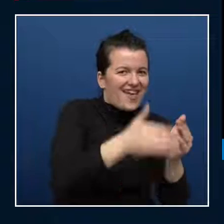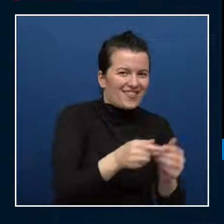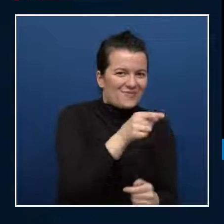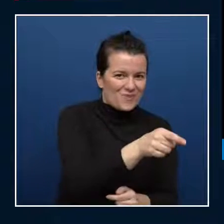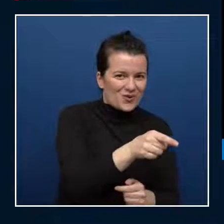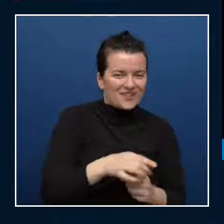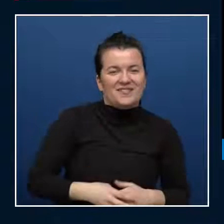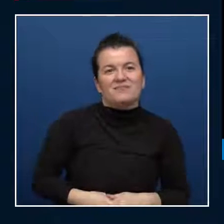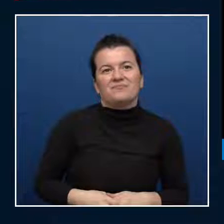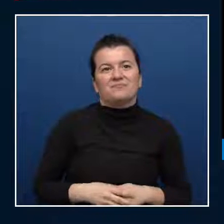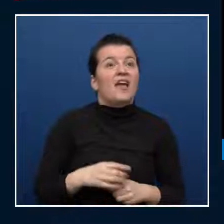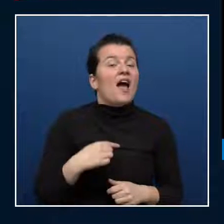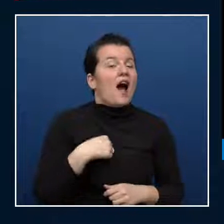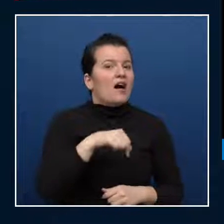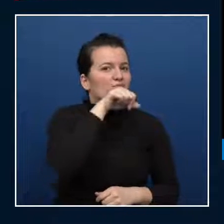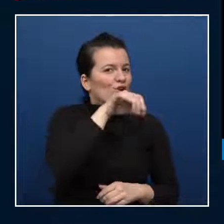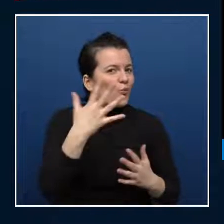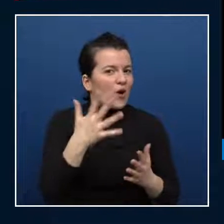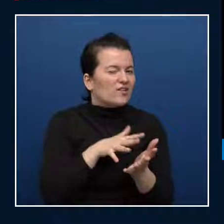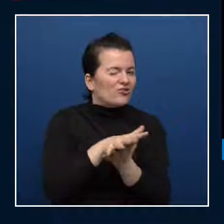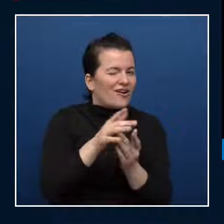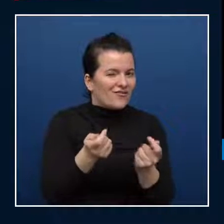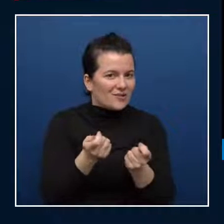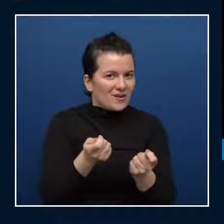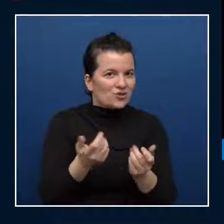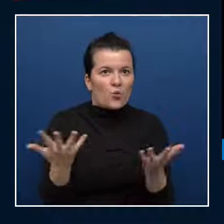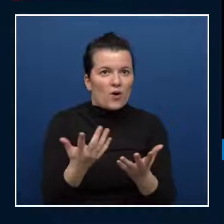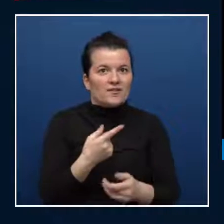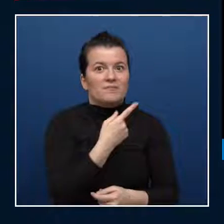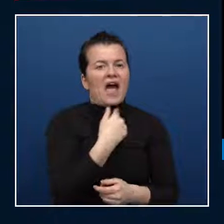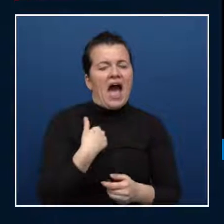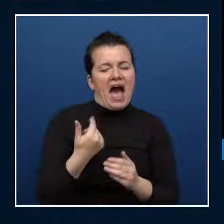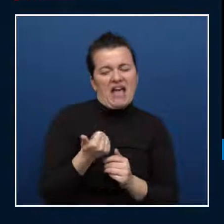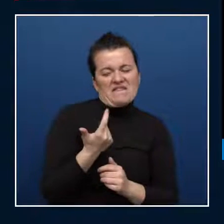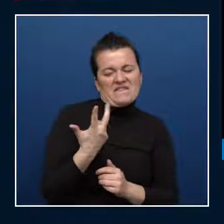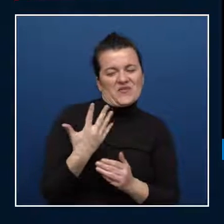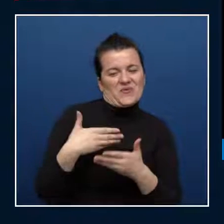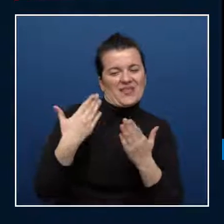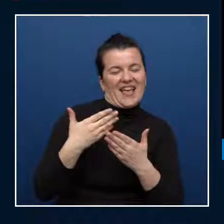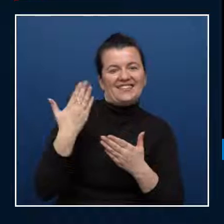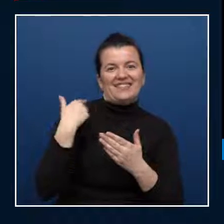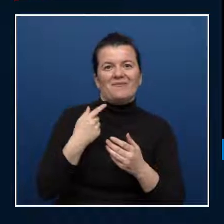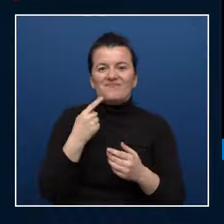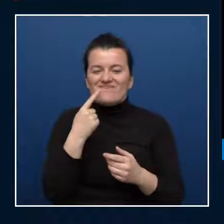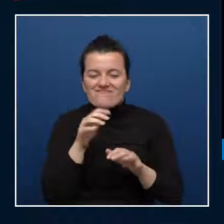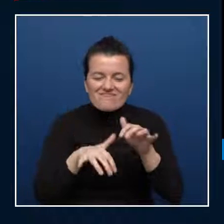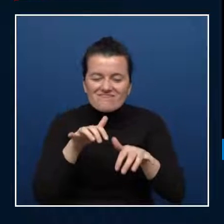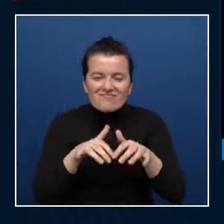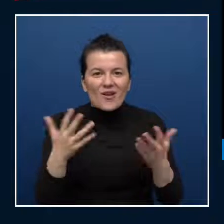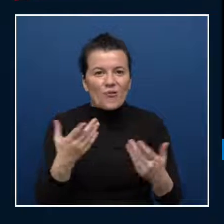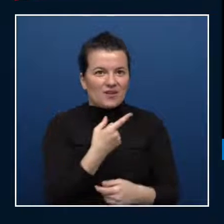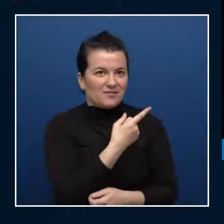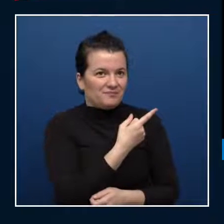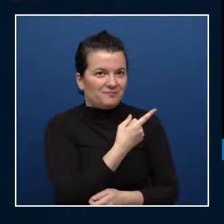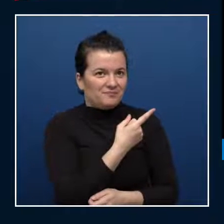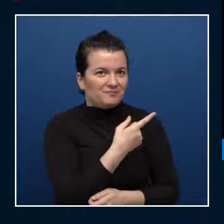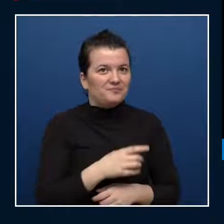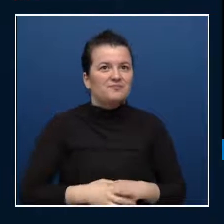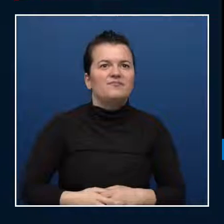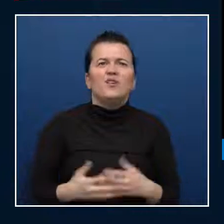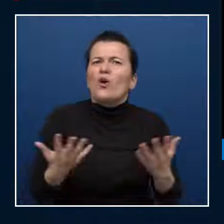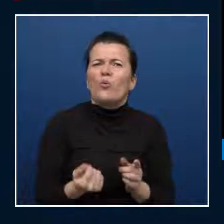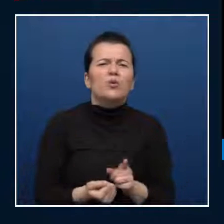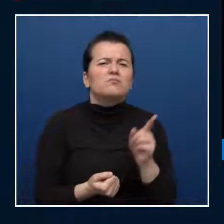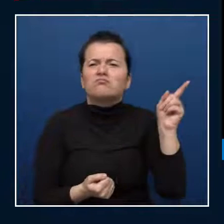within Traffic Manager and have been playing with over the last few days are features called Real User Performance. Now, what this does is